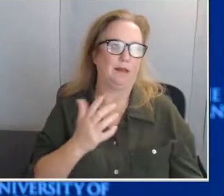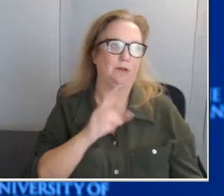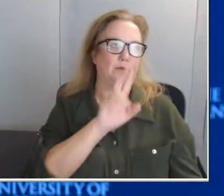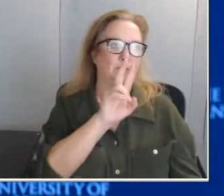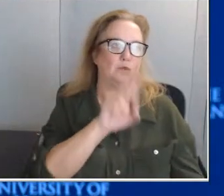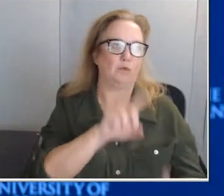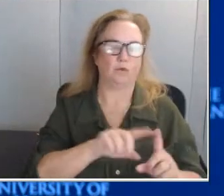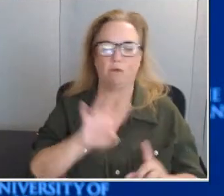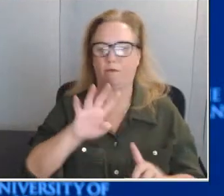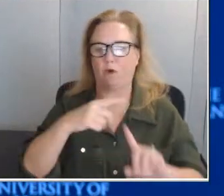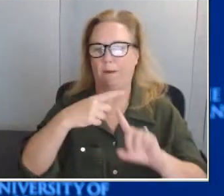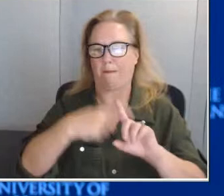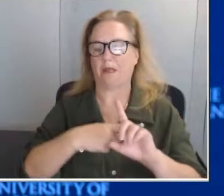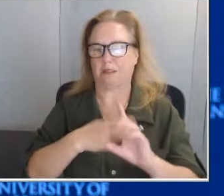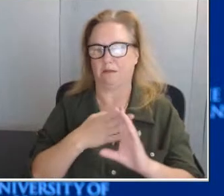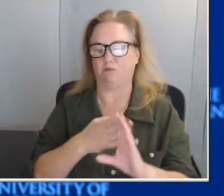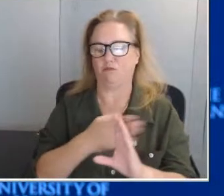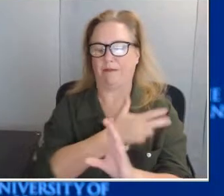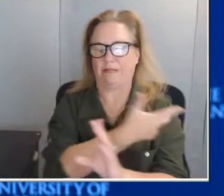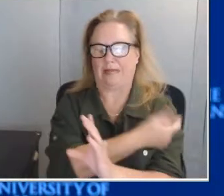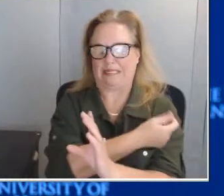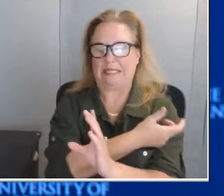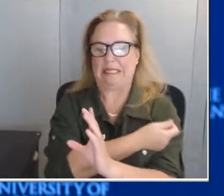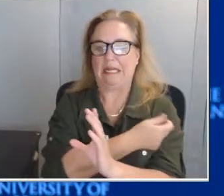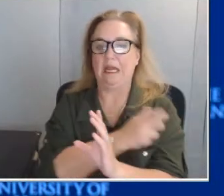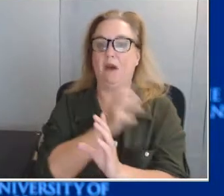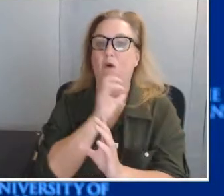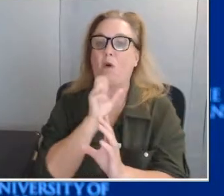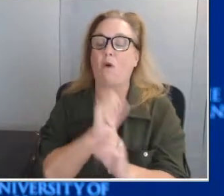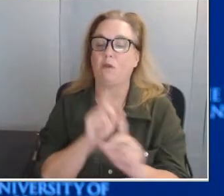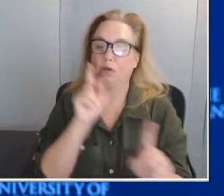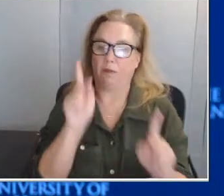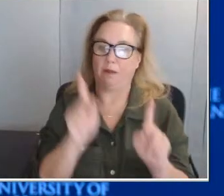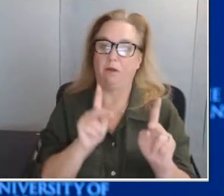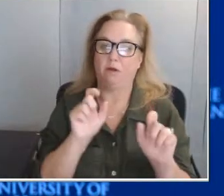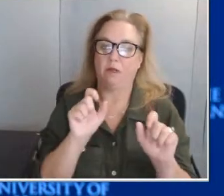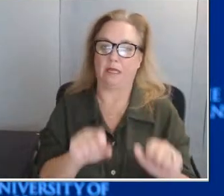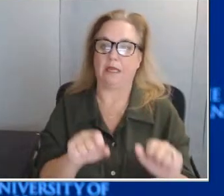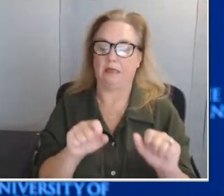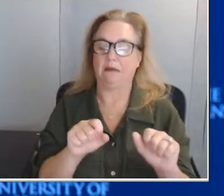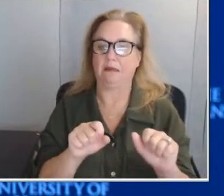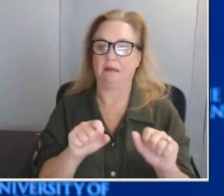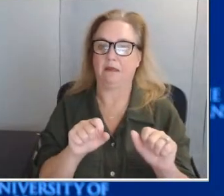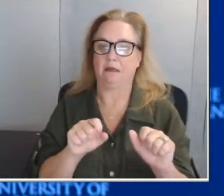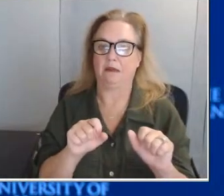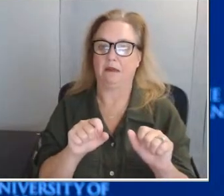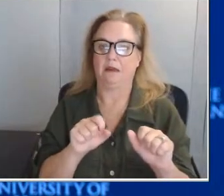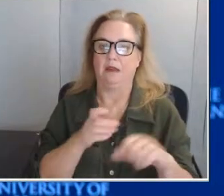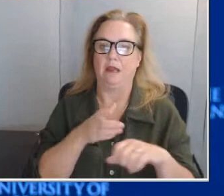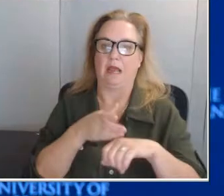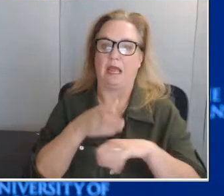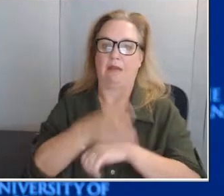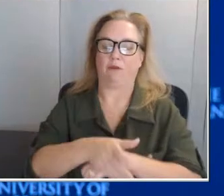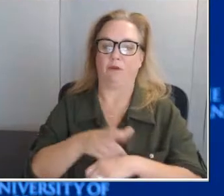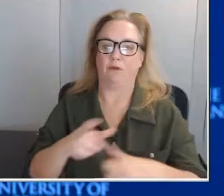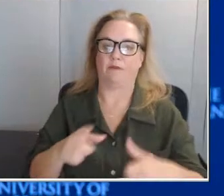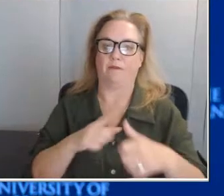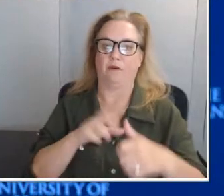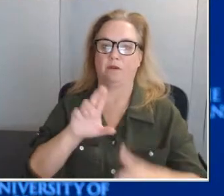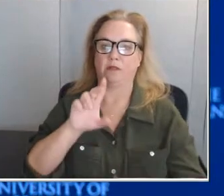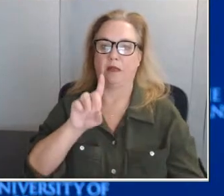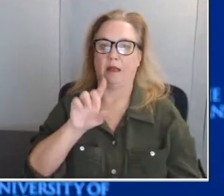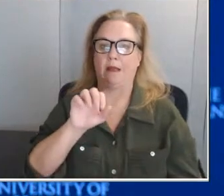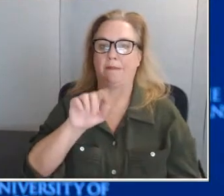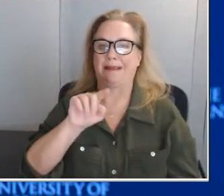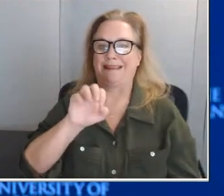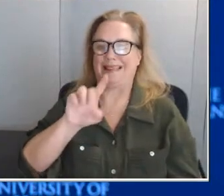4 months previous. They also said that older people will probably be able to get one after they've got this first updated vaccine